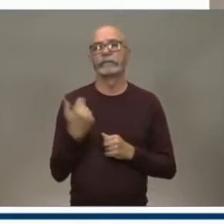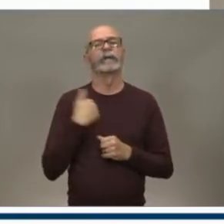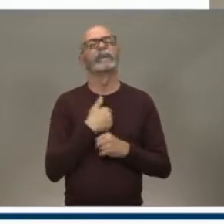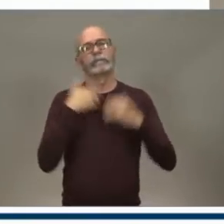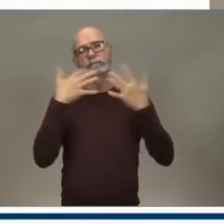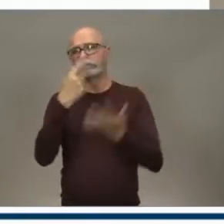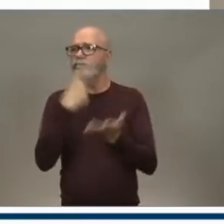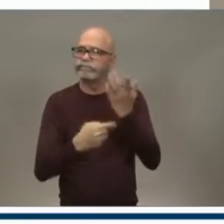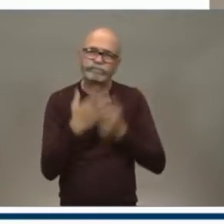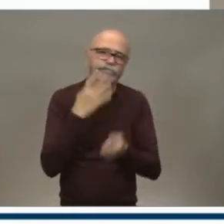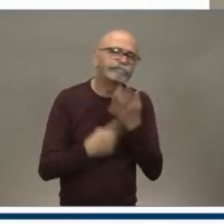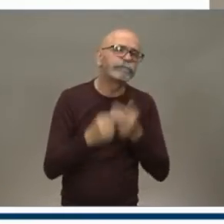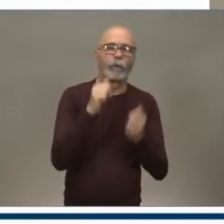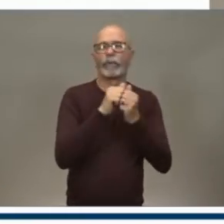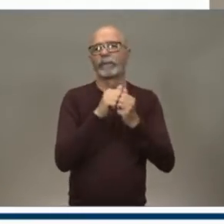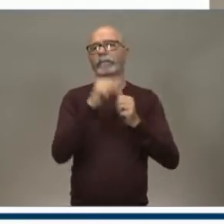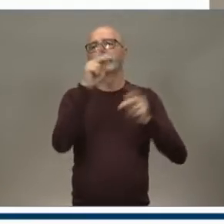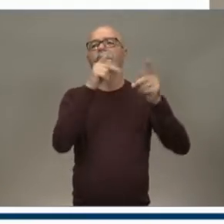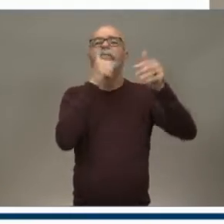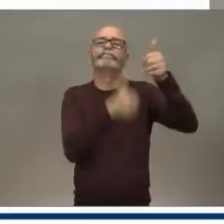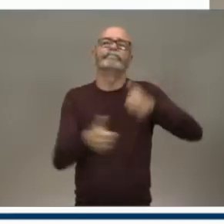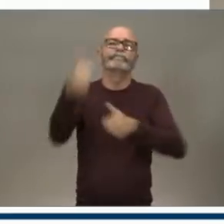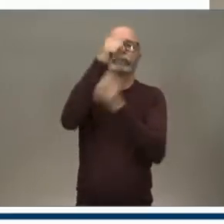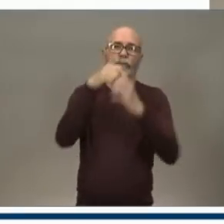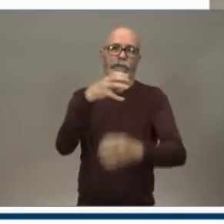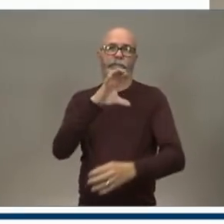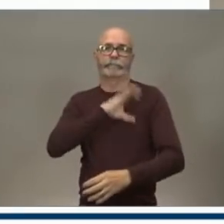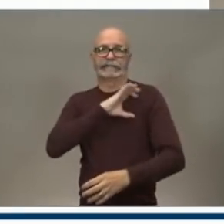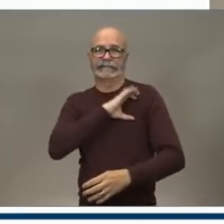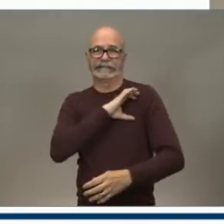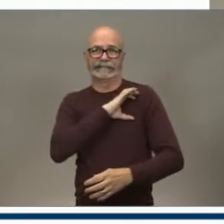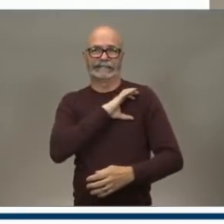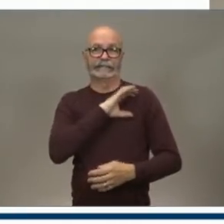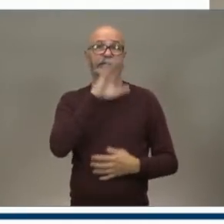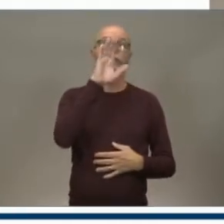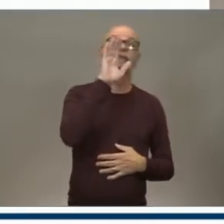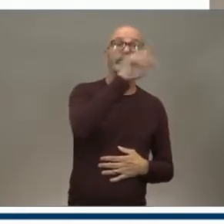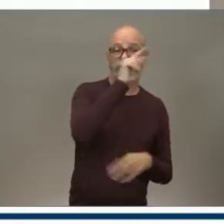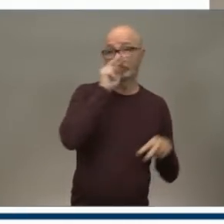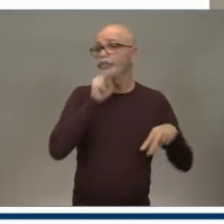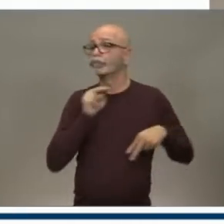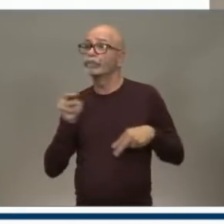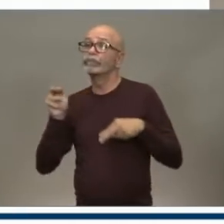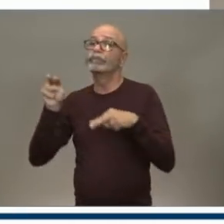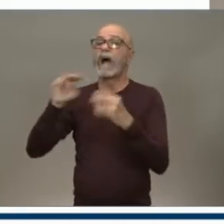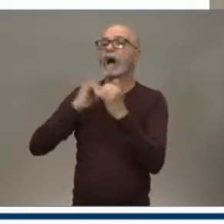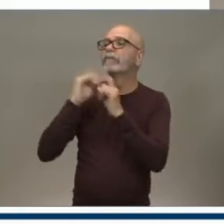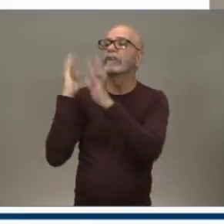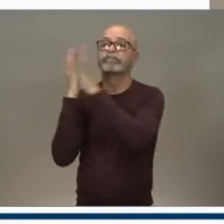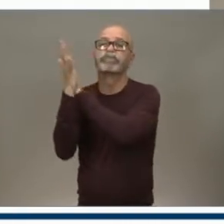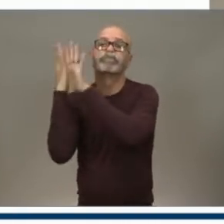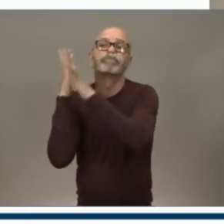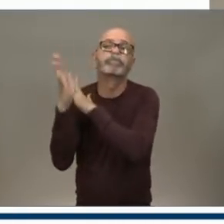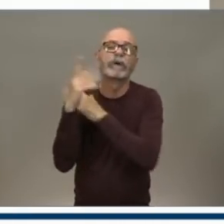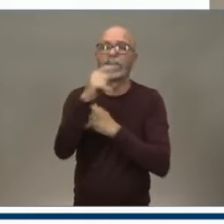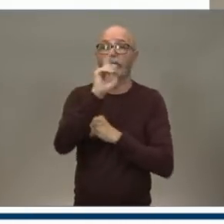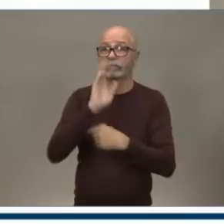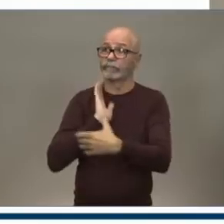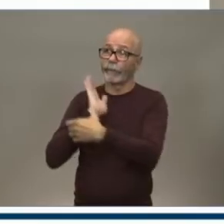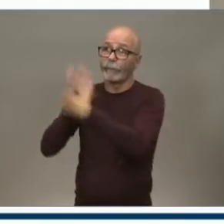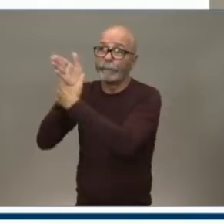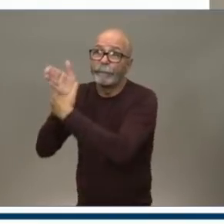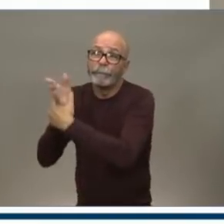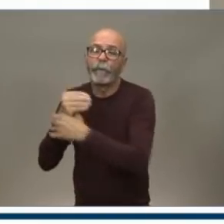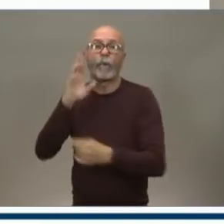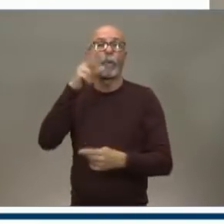the chiefs of police around their role around ultimately whether it's private parties,